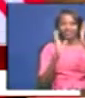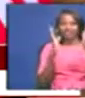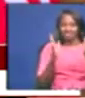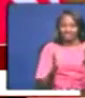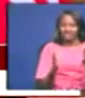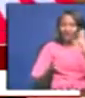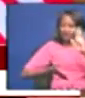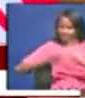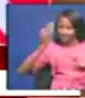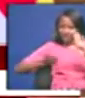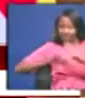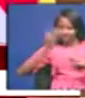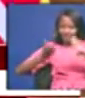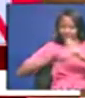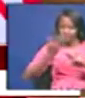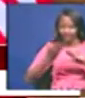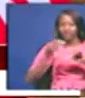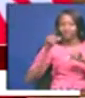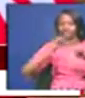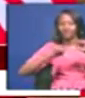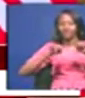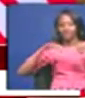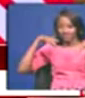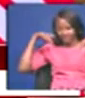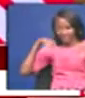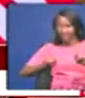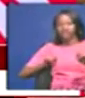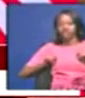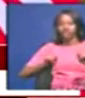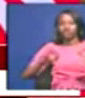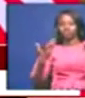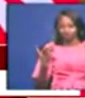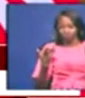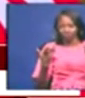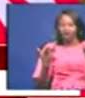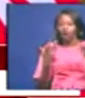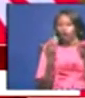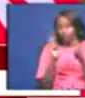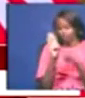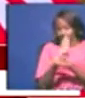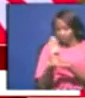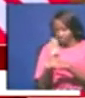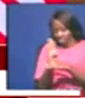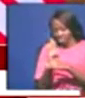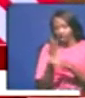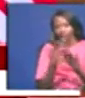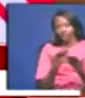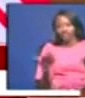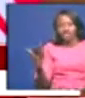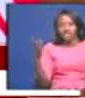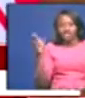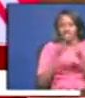quickly take charge of the affairs of our country and begin